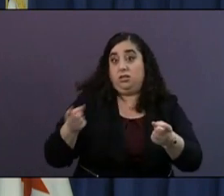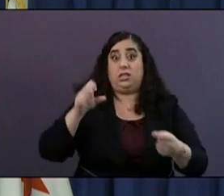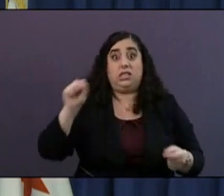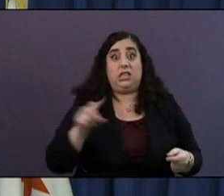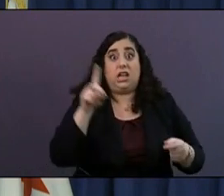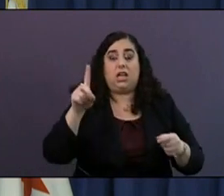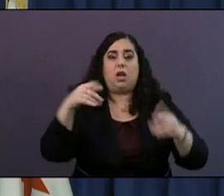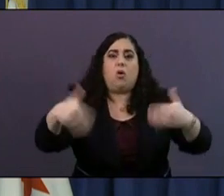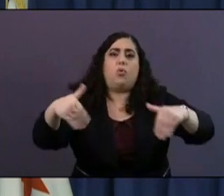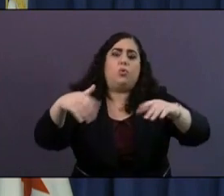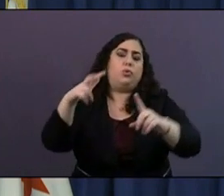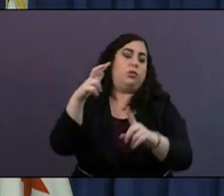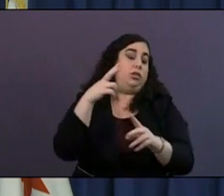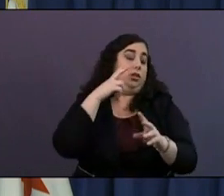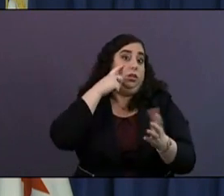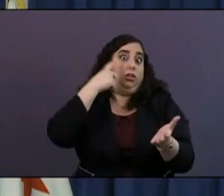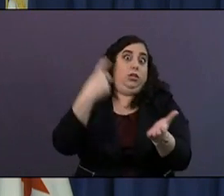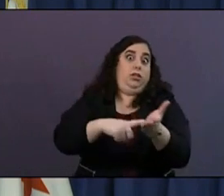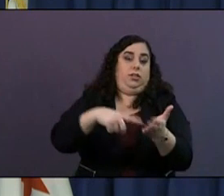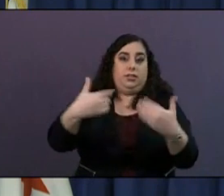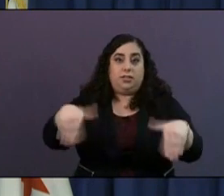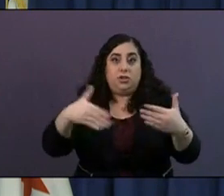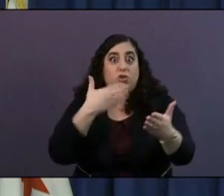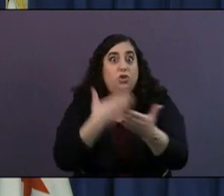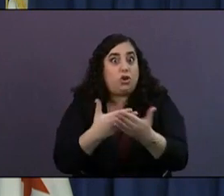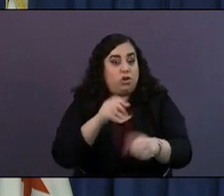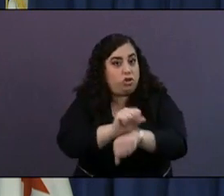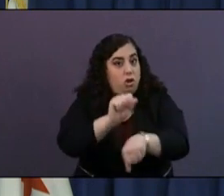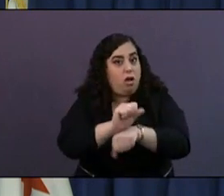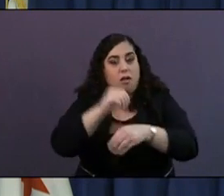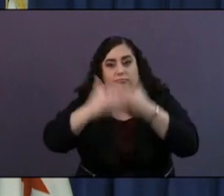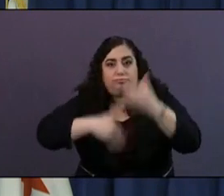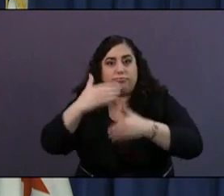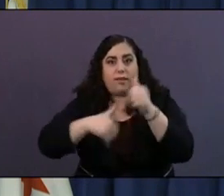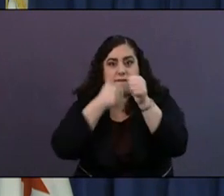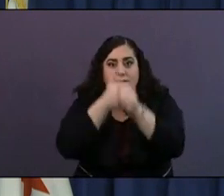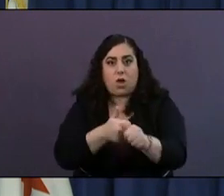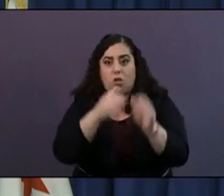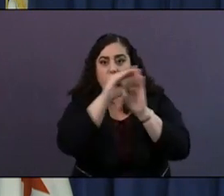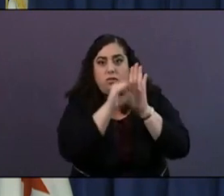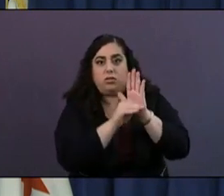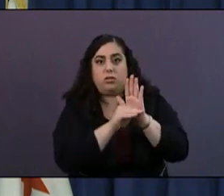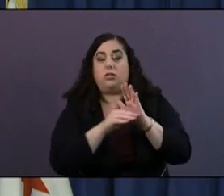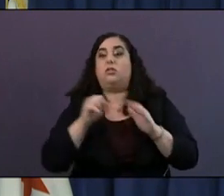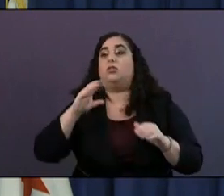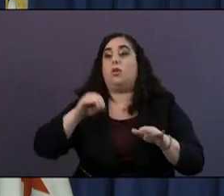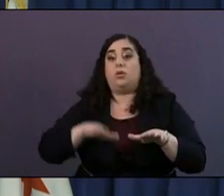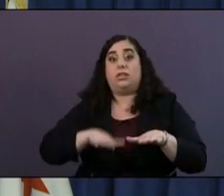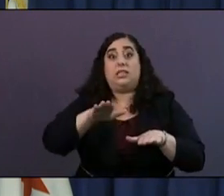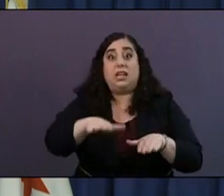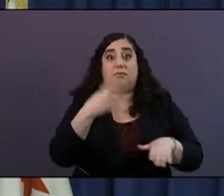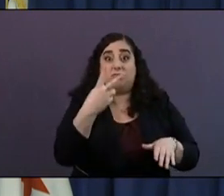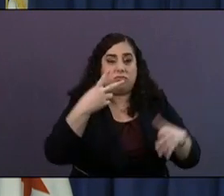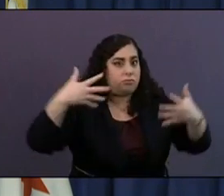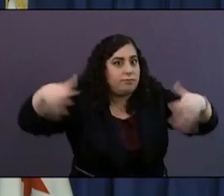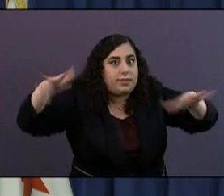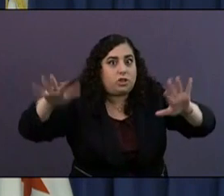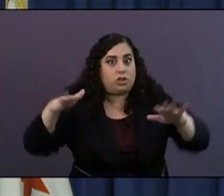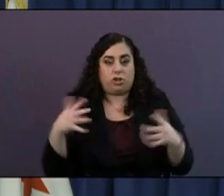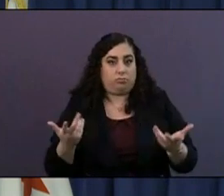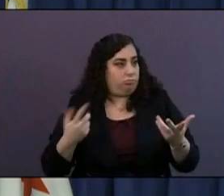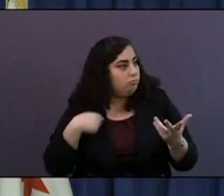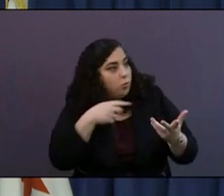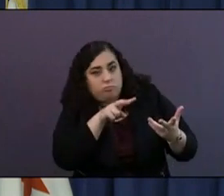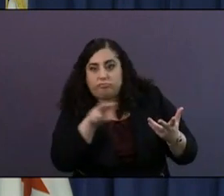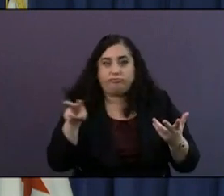not only have met these new standards for phase 2, but to really pilot those opportunities to go further. As Phil was